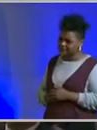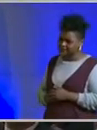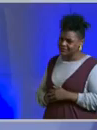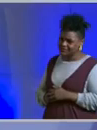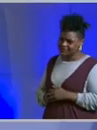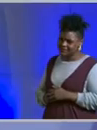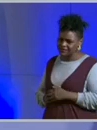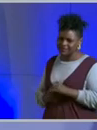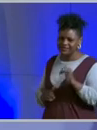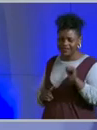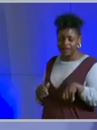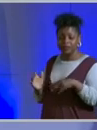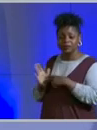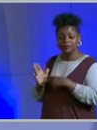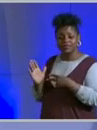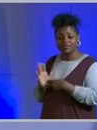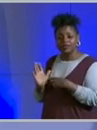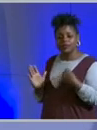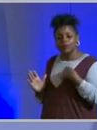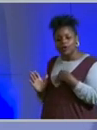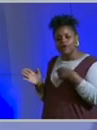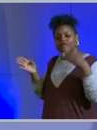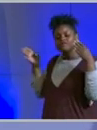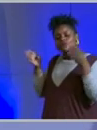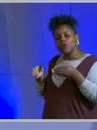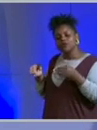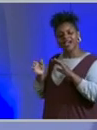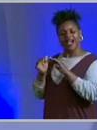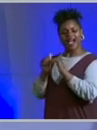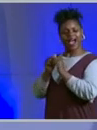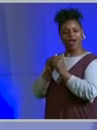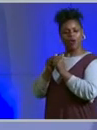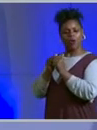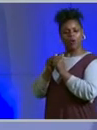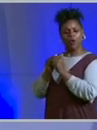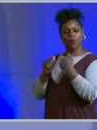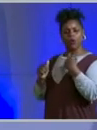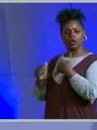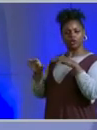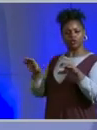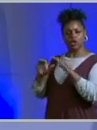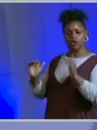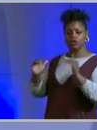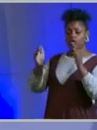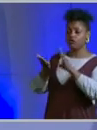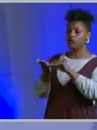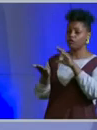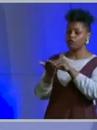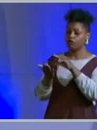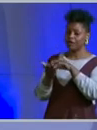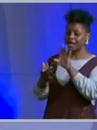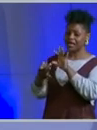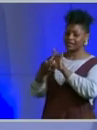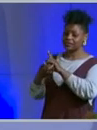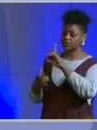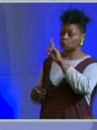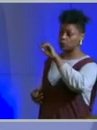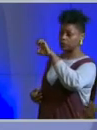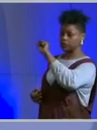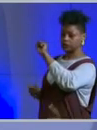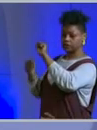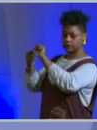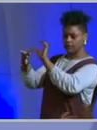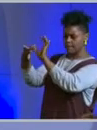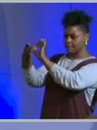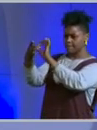So that means focusing on how we do adult learning and connect our Department of Employment Services